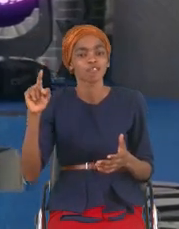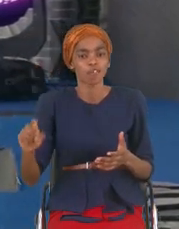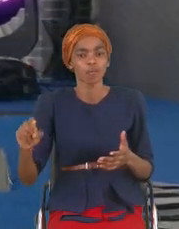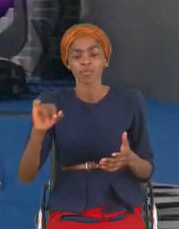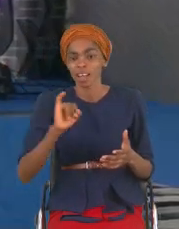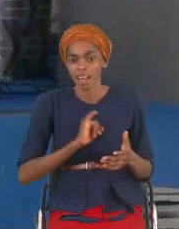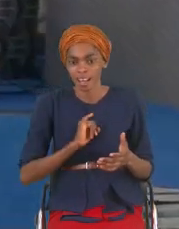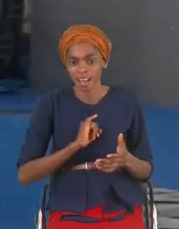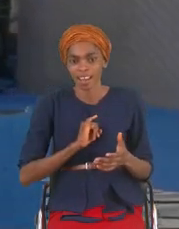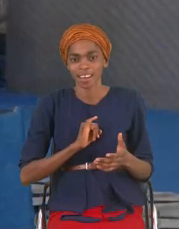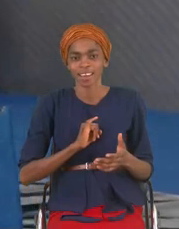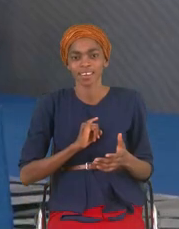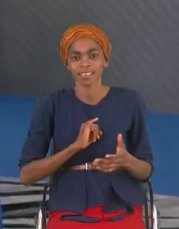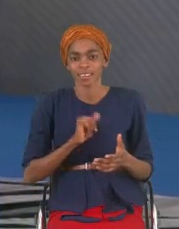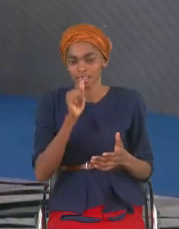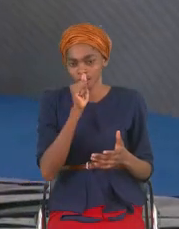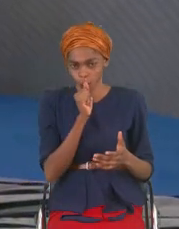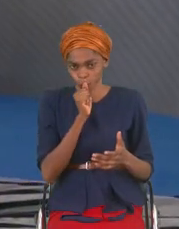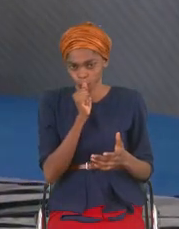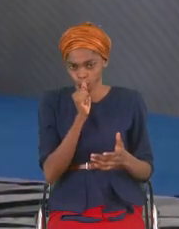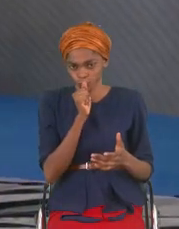I endure